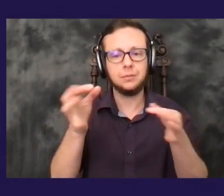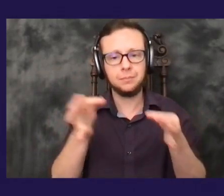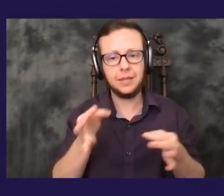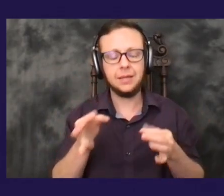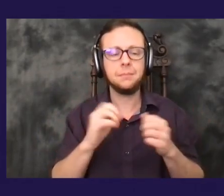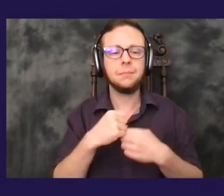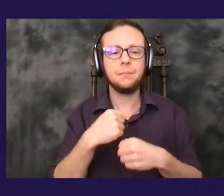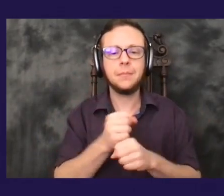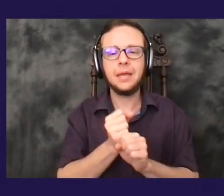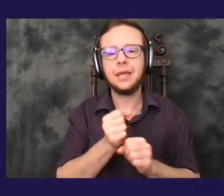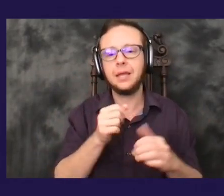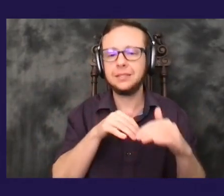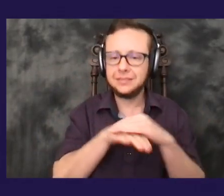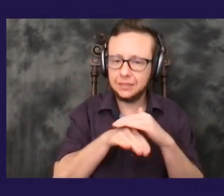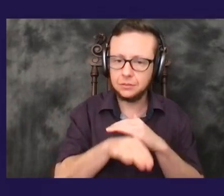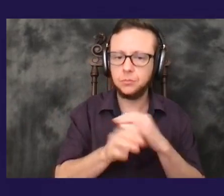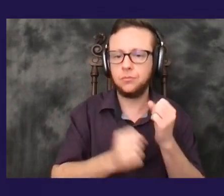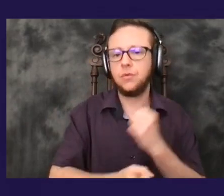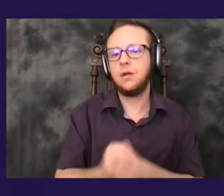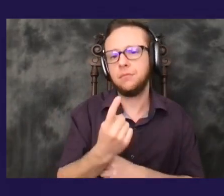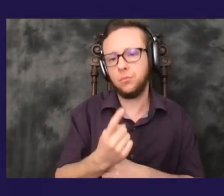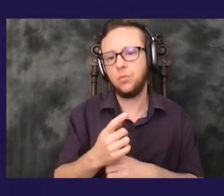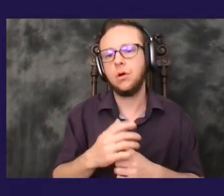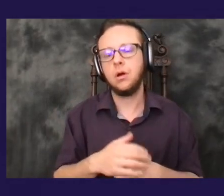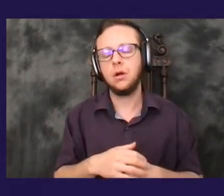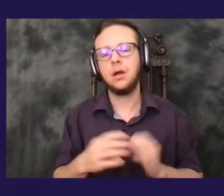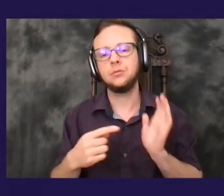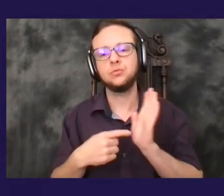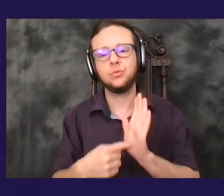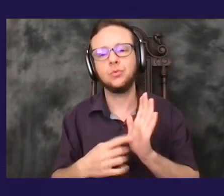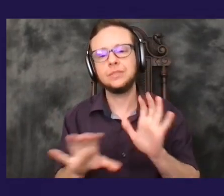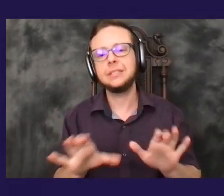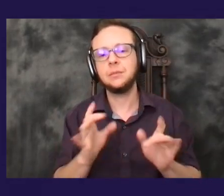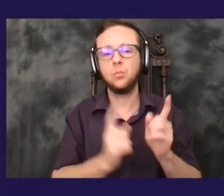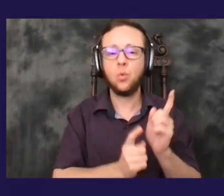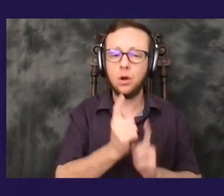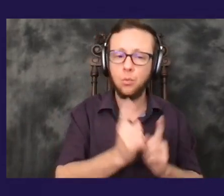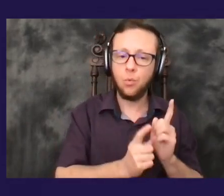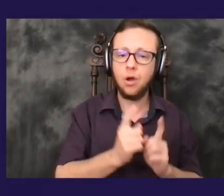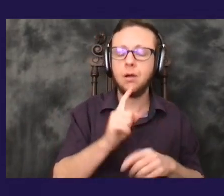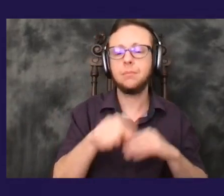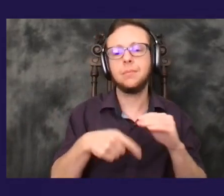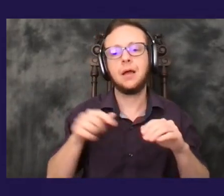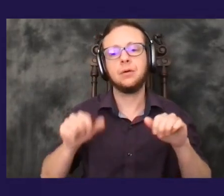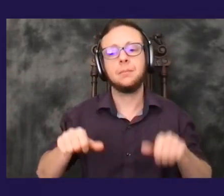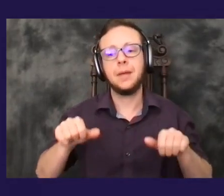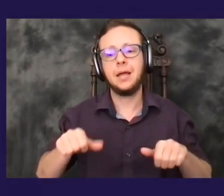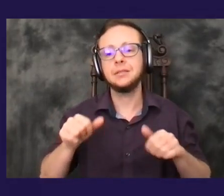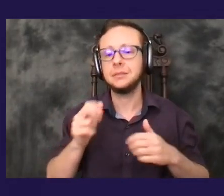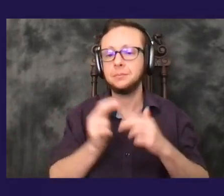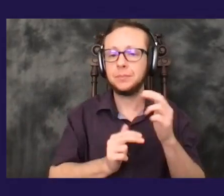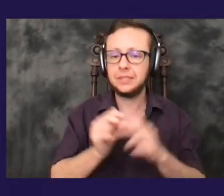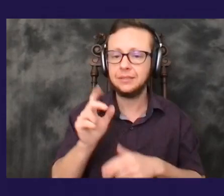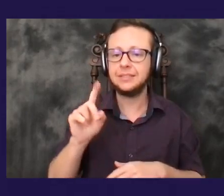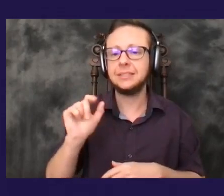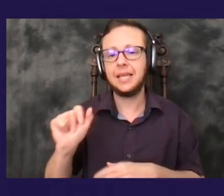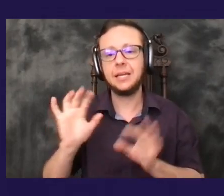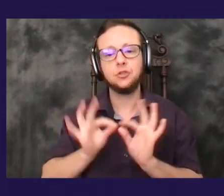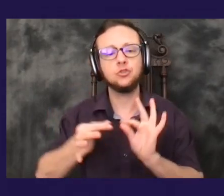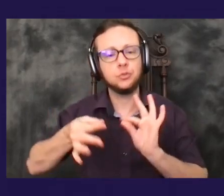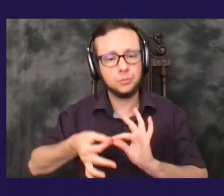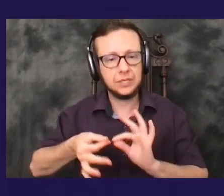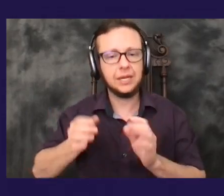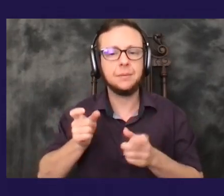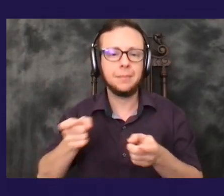everyone and showed, we also did a couple one-on-one sessions around capacity building and like data interpretation and management